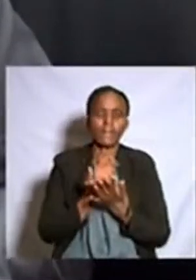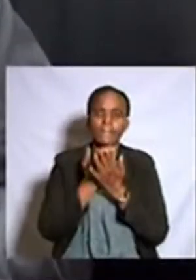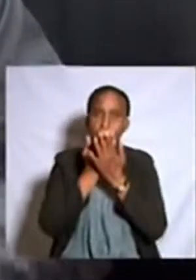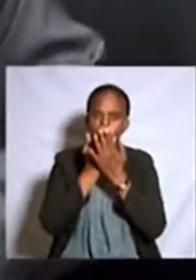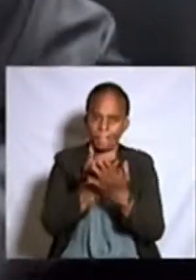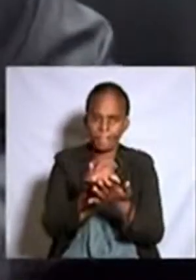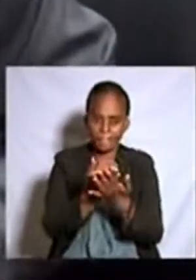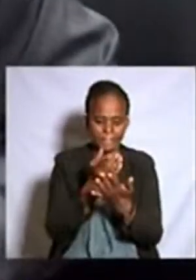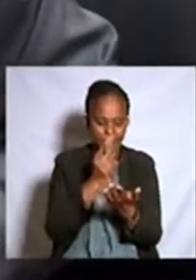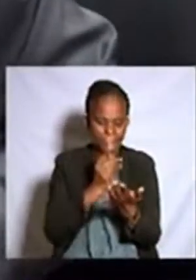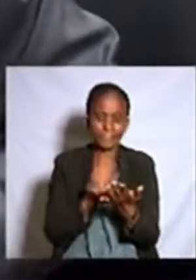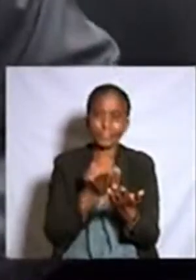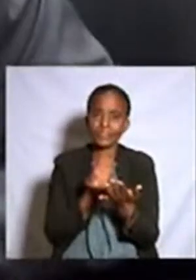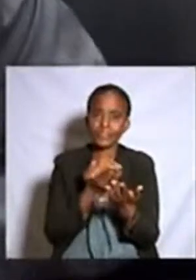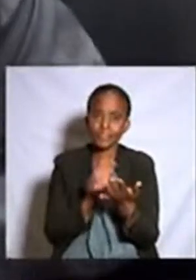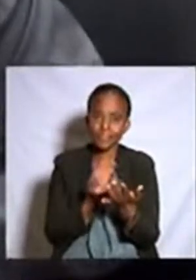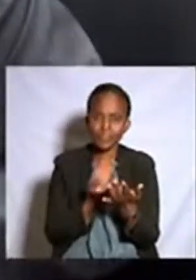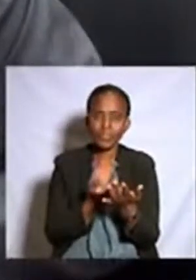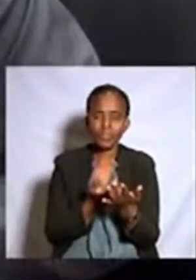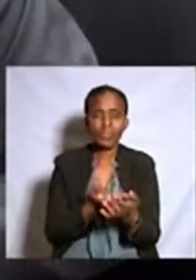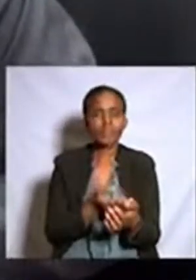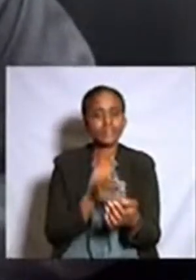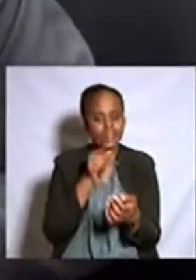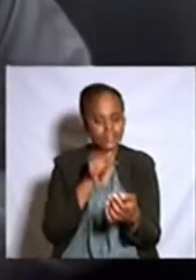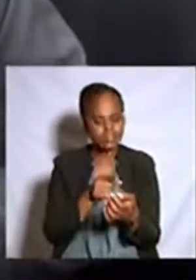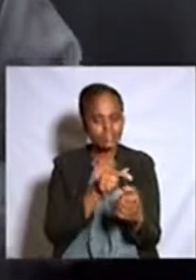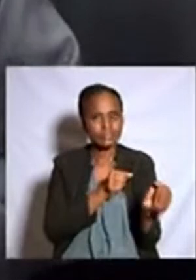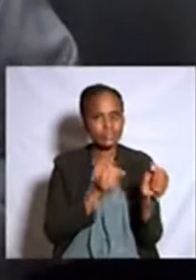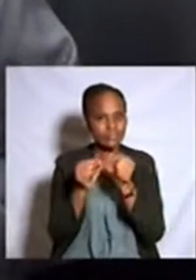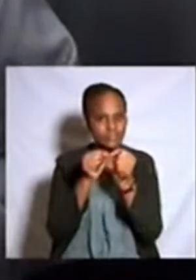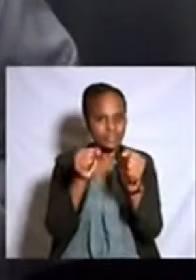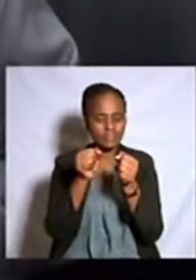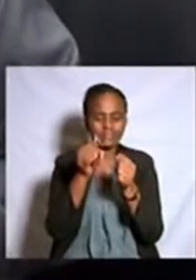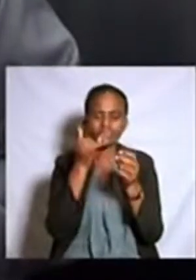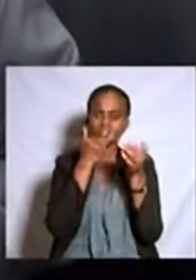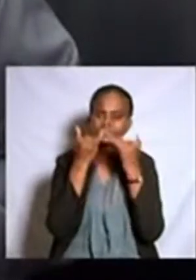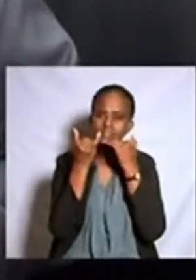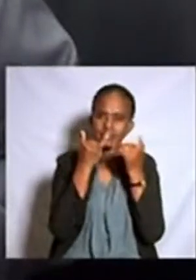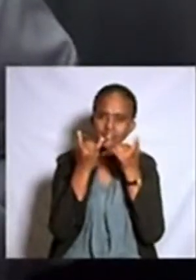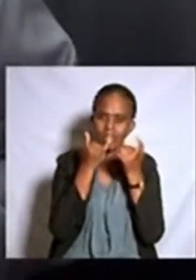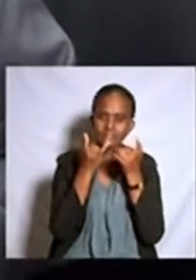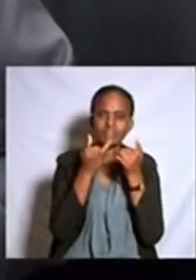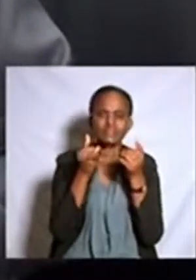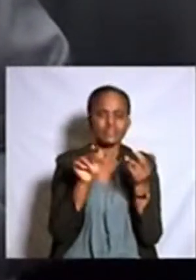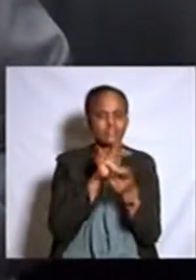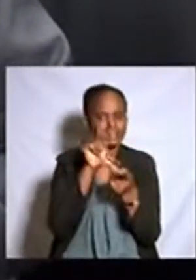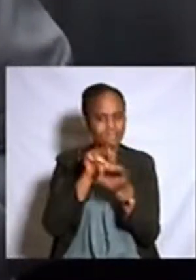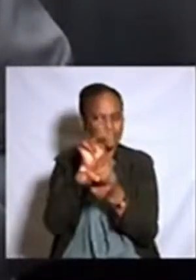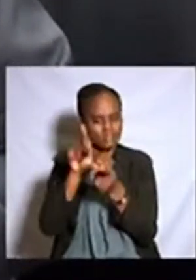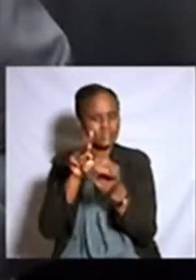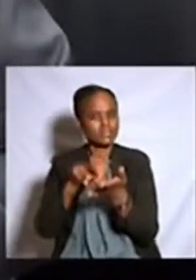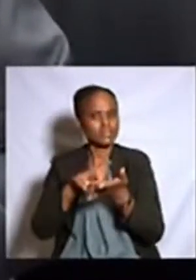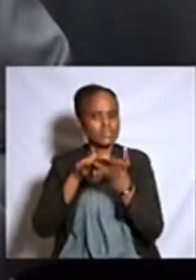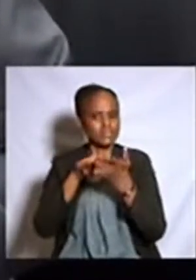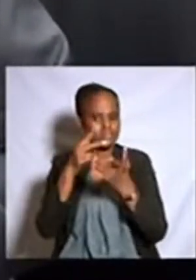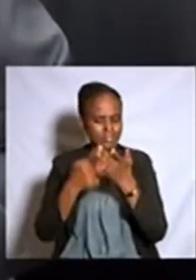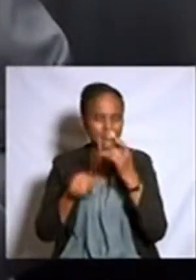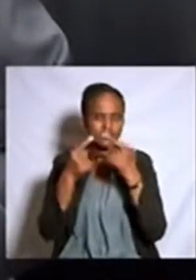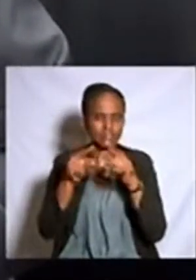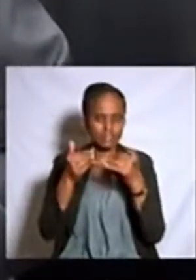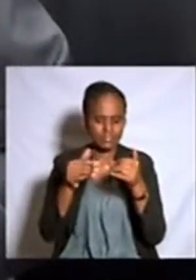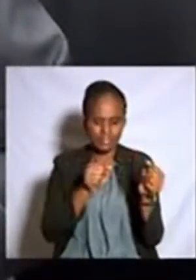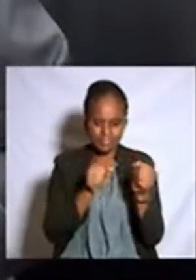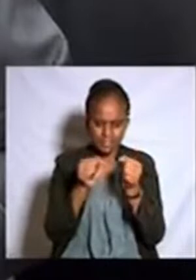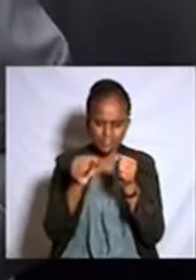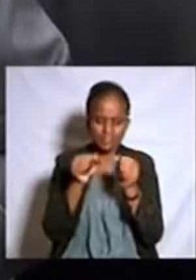here that in fact there was a system error, as it were, isn't exactly representative of what transpired. The system